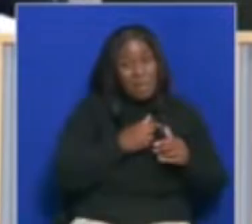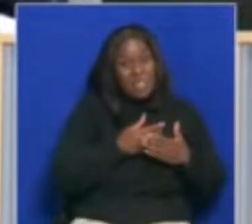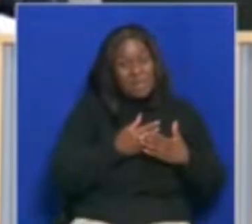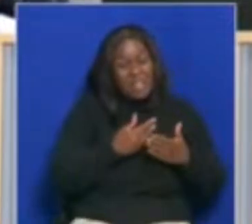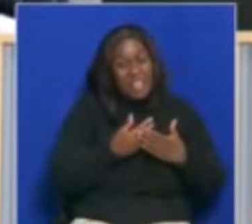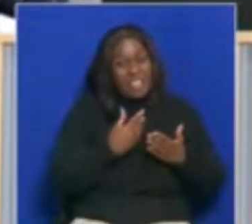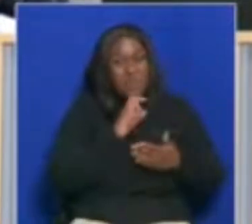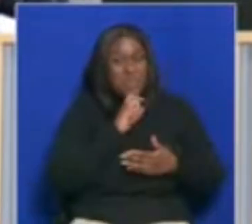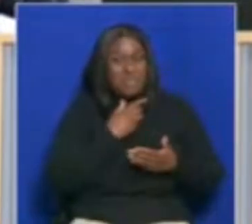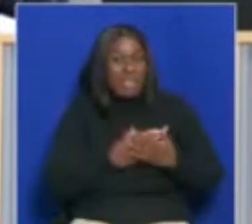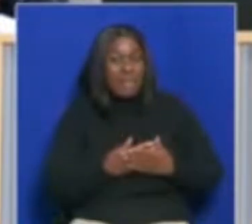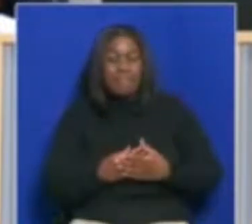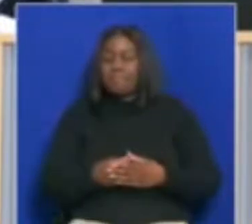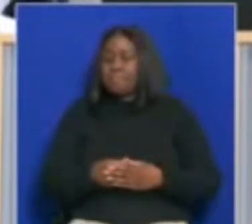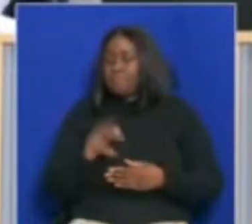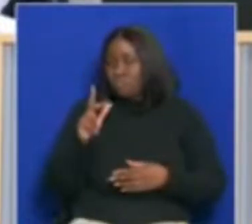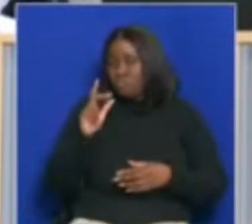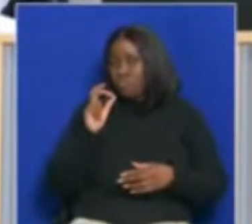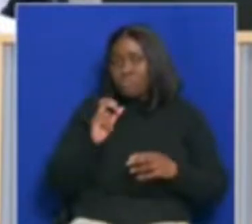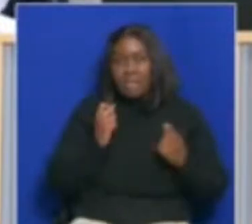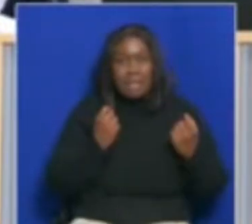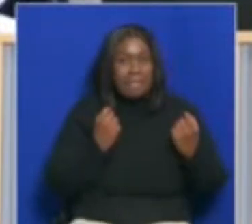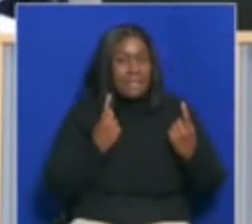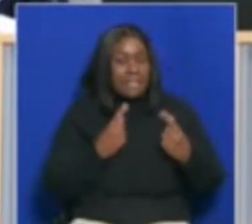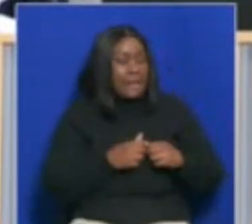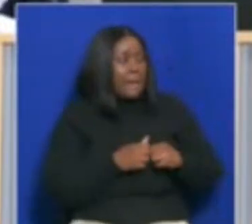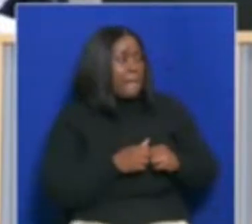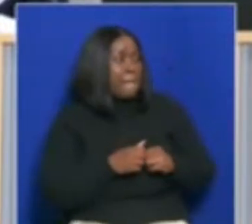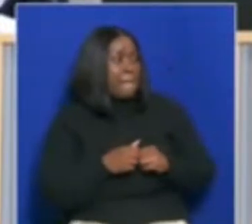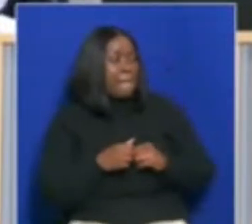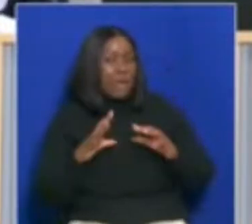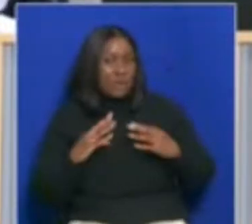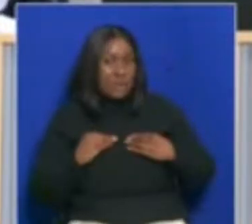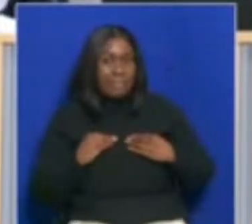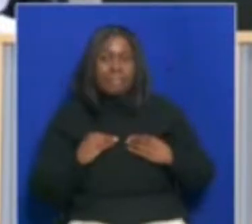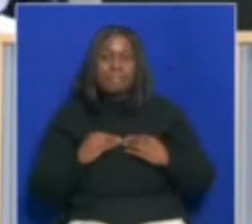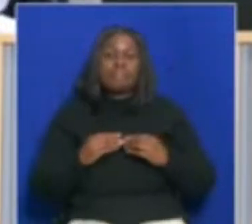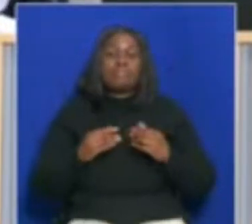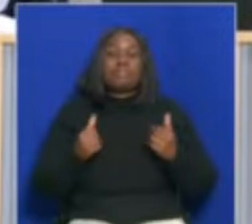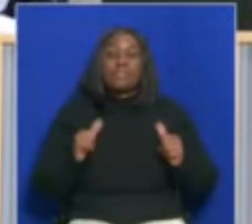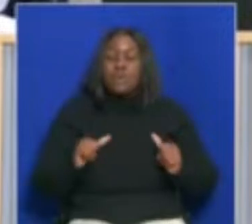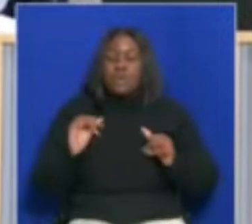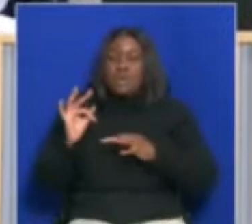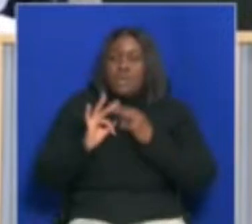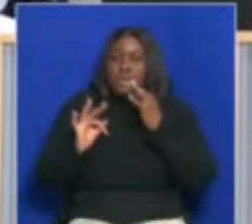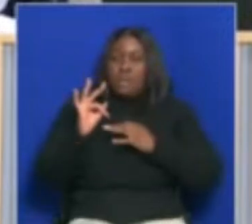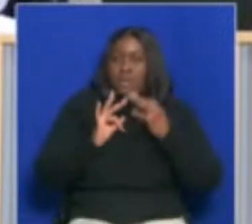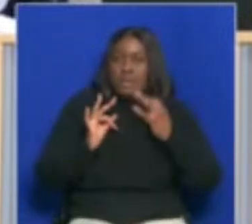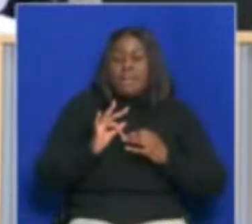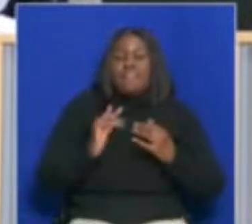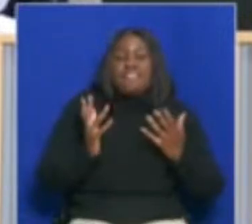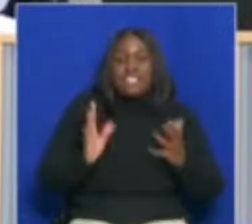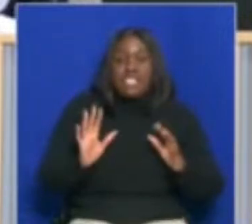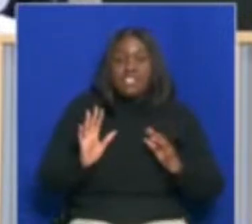Just, you offered an explanation, a possible explanation why